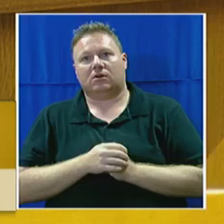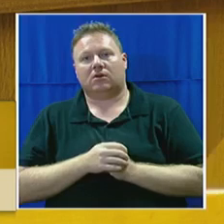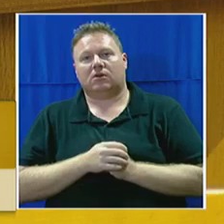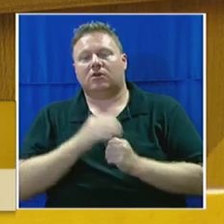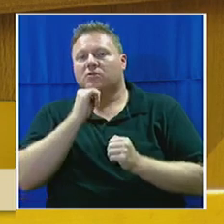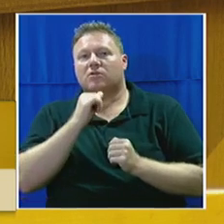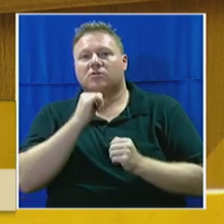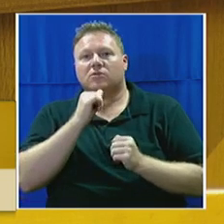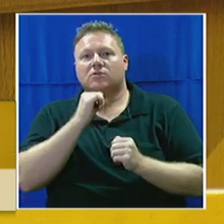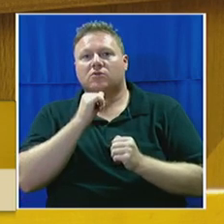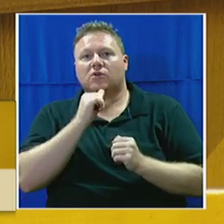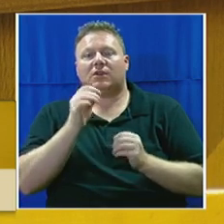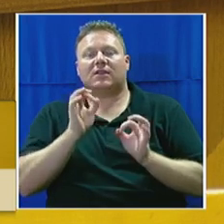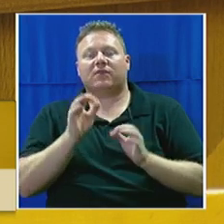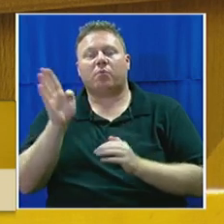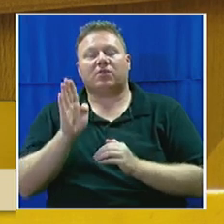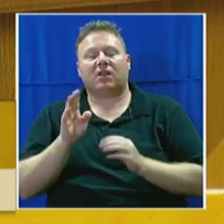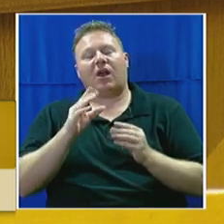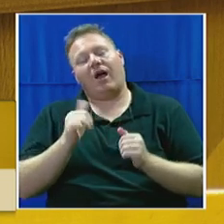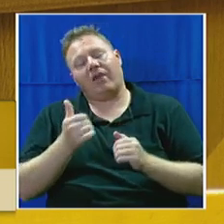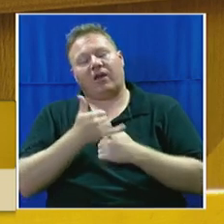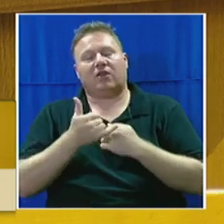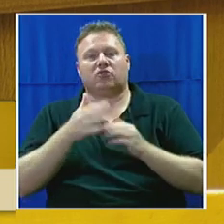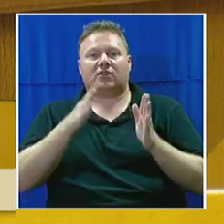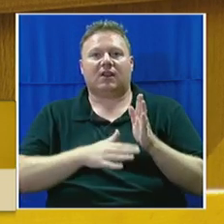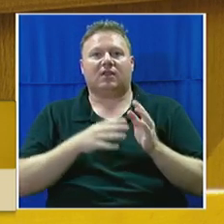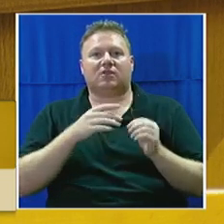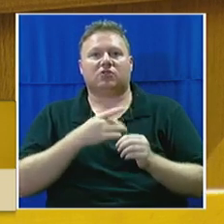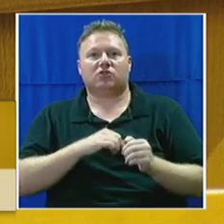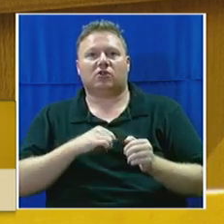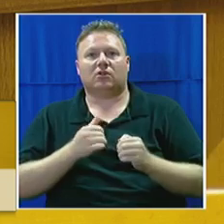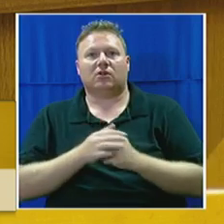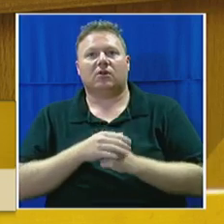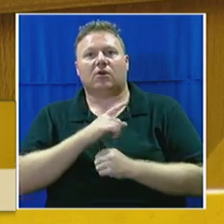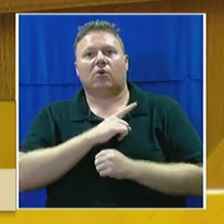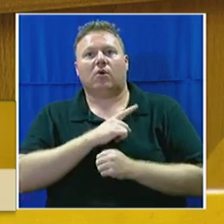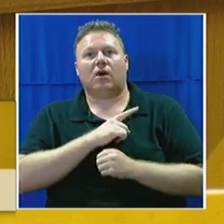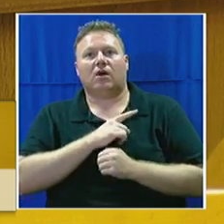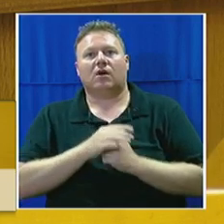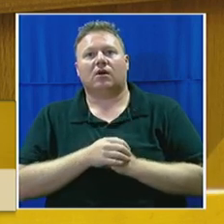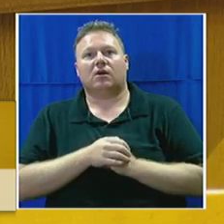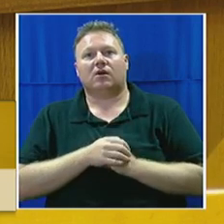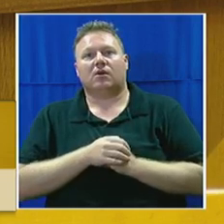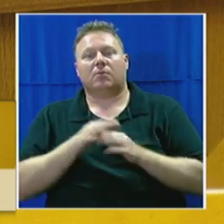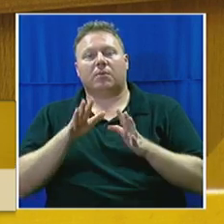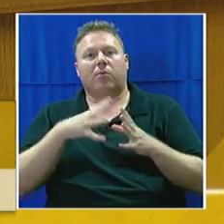and others. The biggest reason cited by doctors leaving the public sector is work